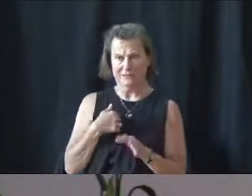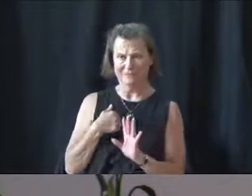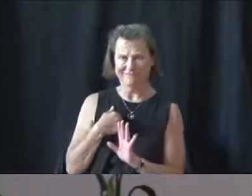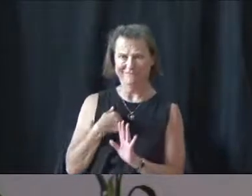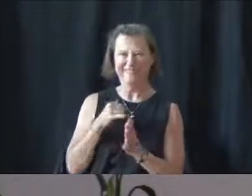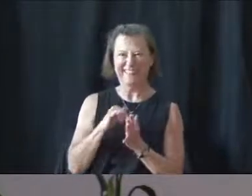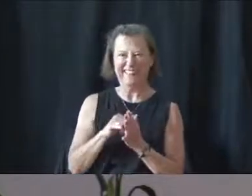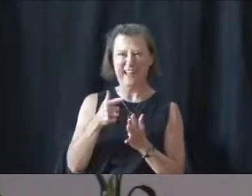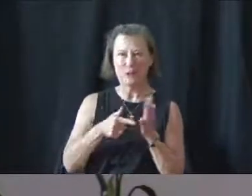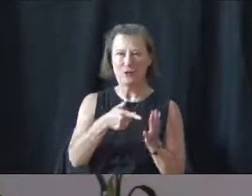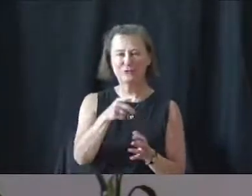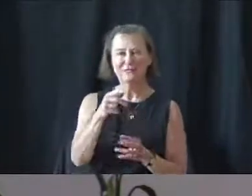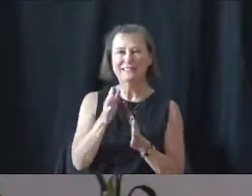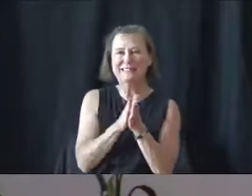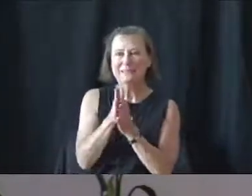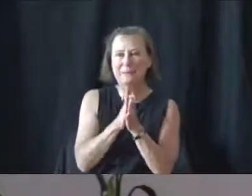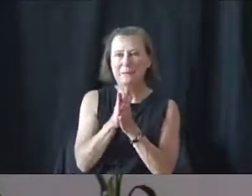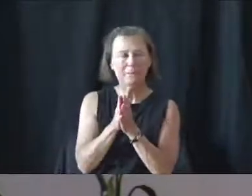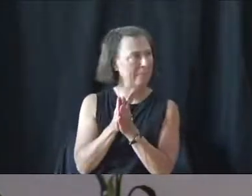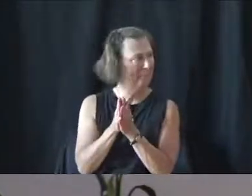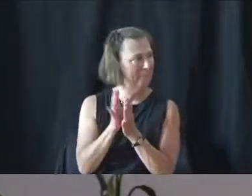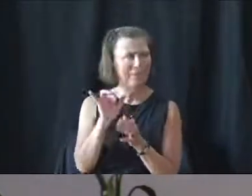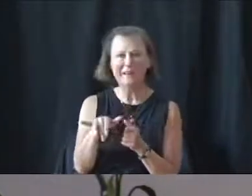That's what she's anticipating letting go of.